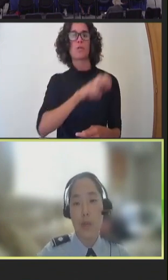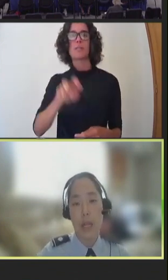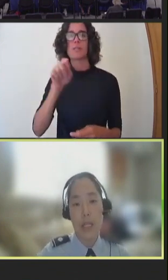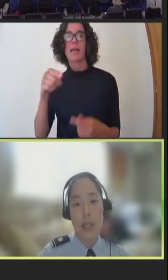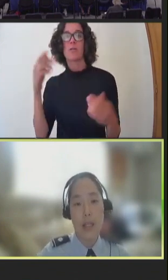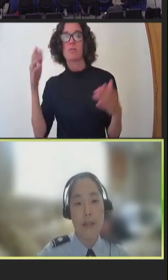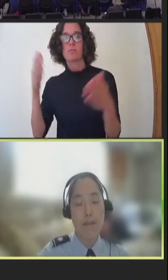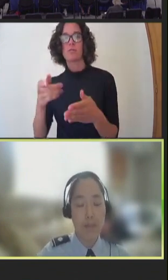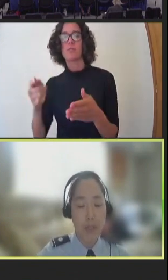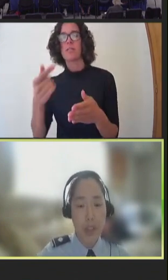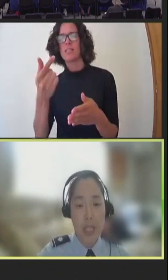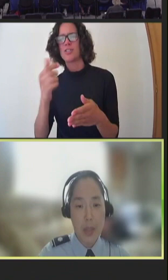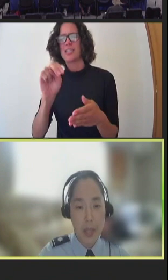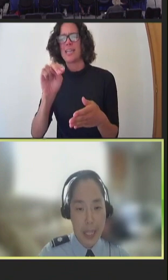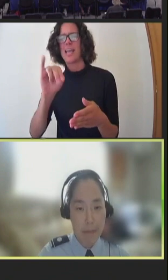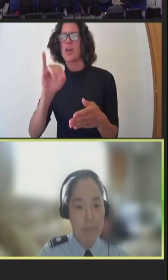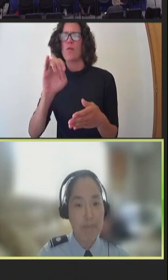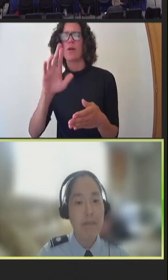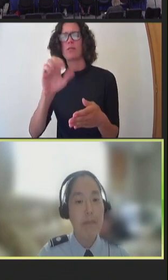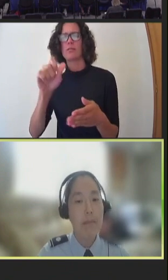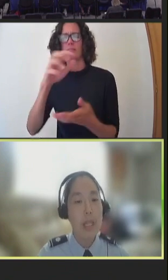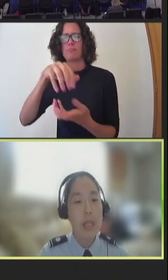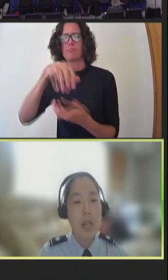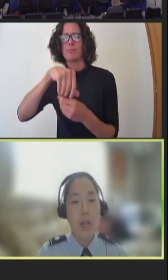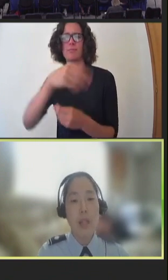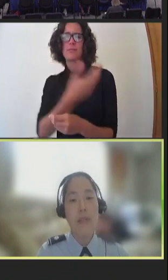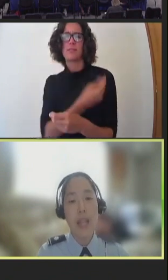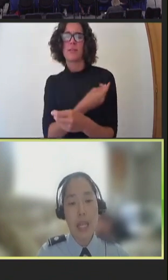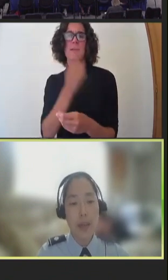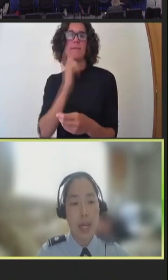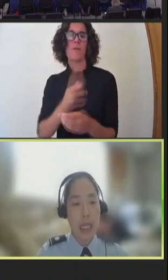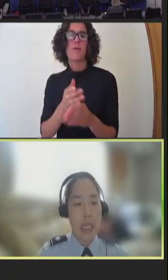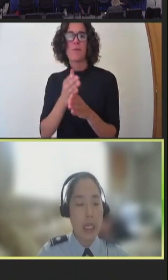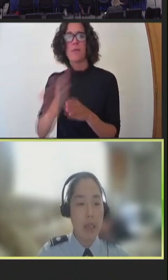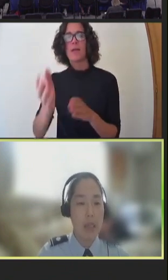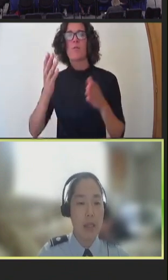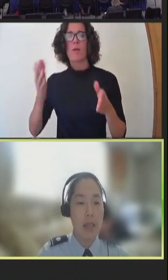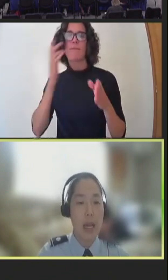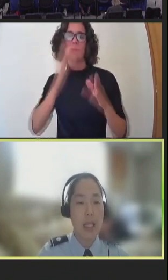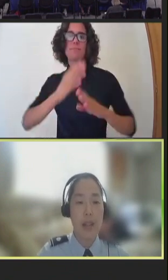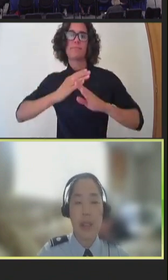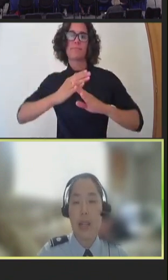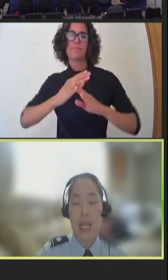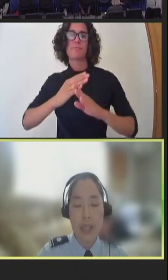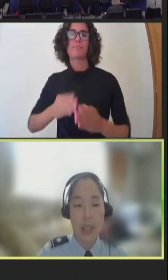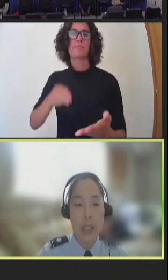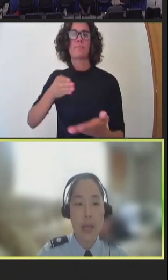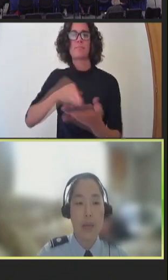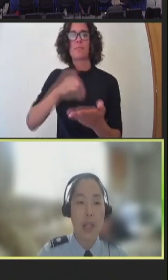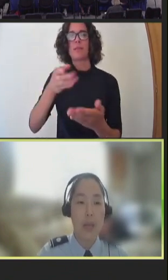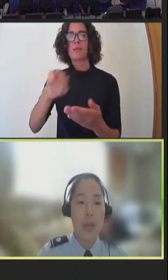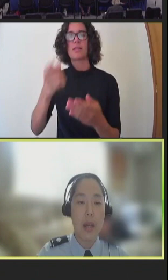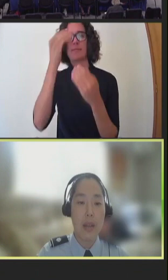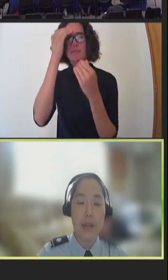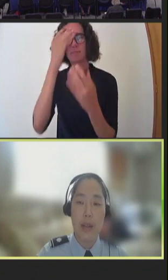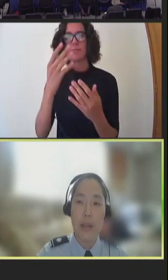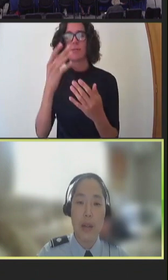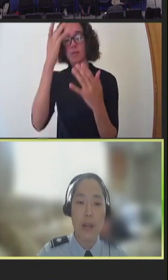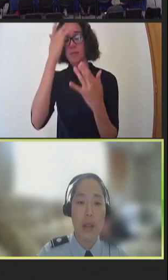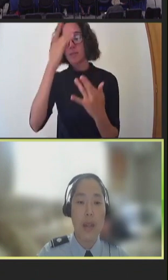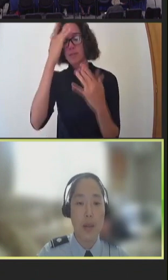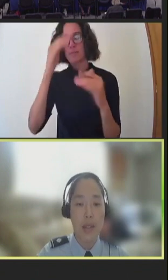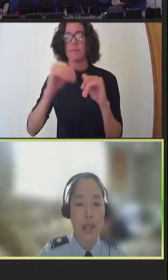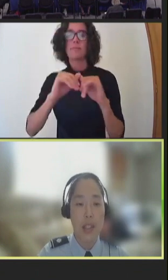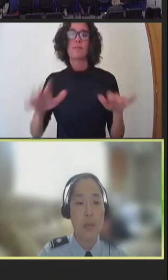prevent prophylaxis for the DoD. So the Defense Health Agency is actively collaborating with Health Affairs